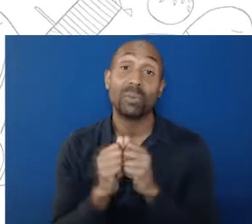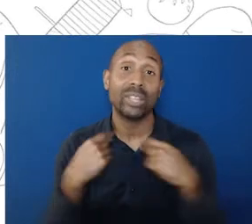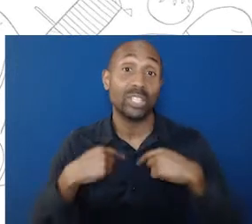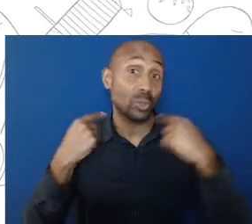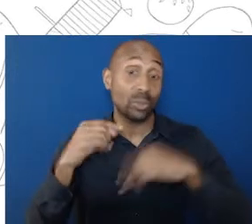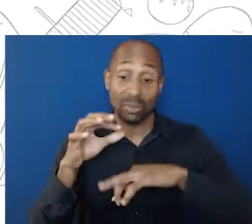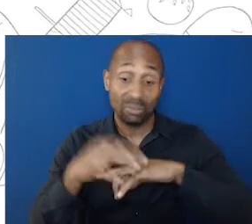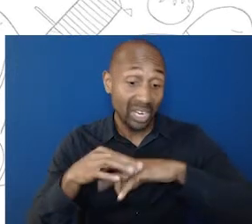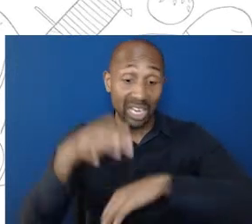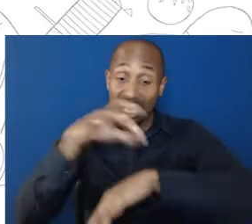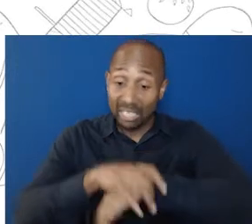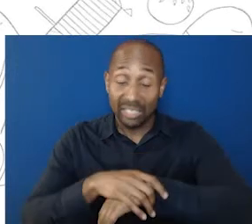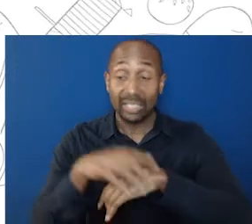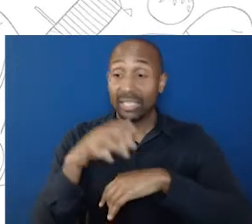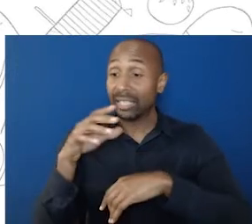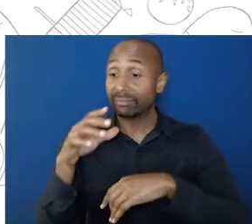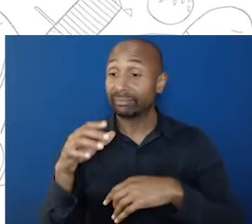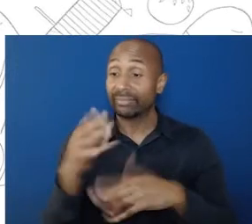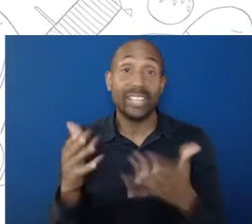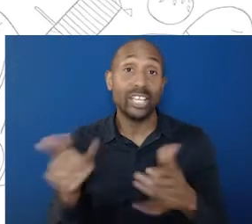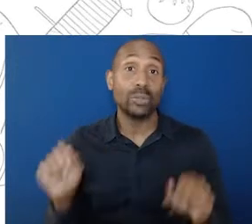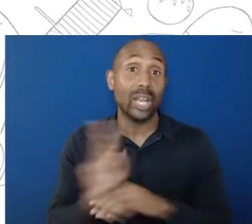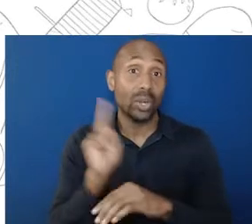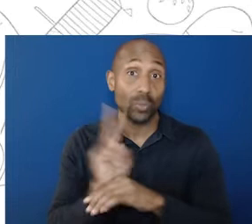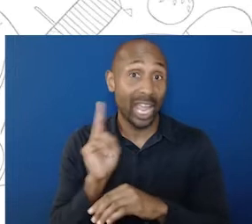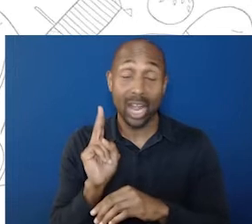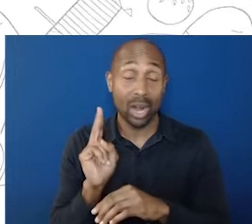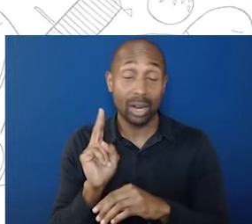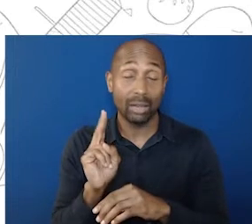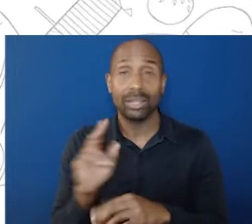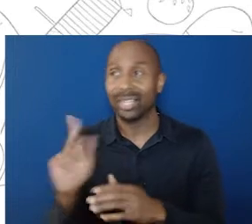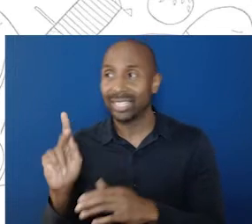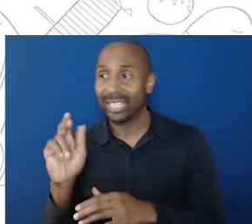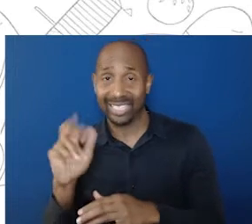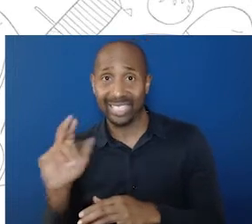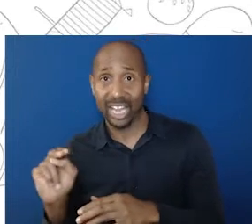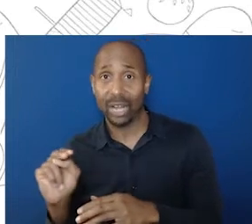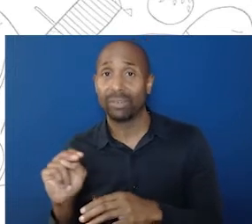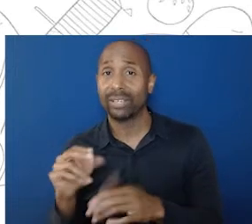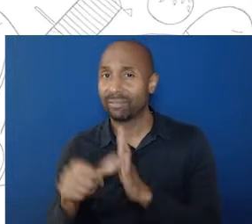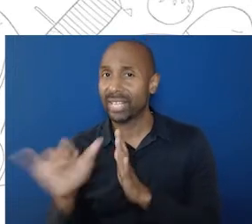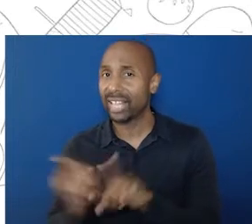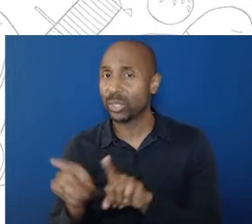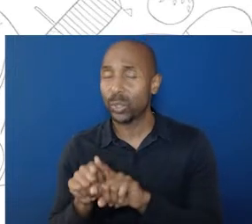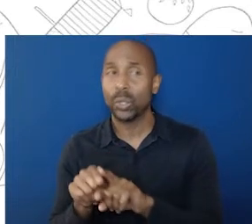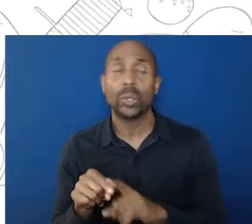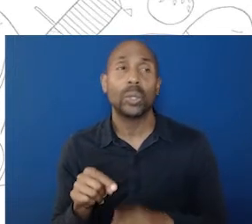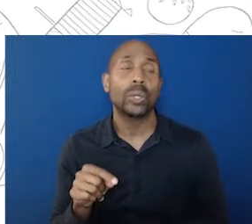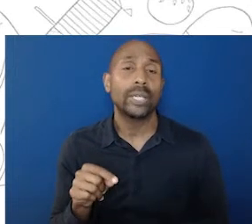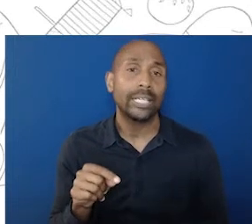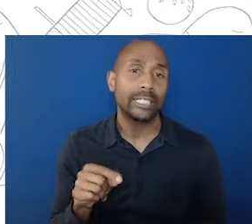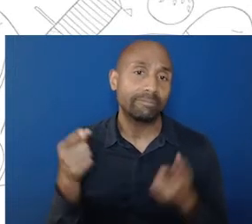bringing an air of, and also wearables, which Karen really emphasizes too, bringing an air of